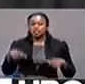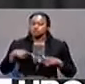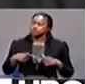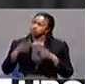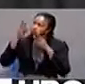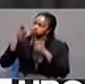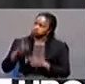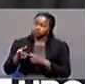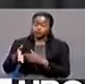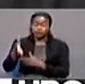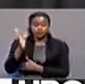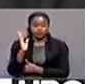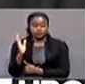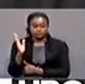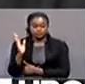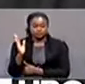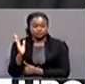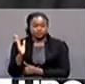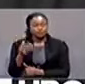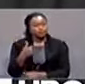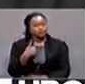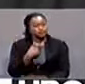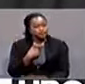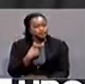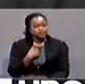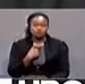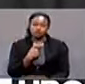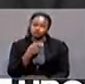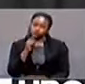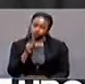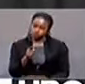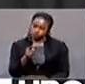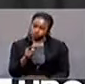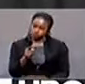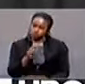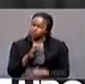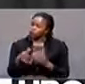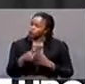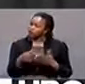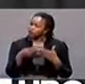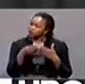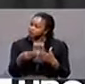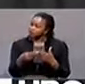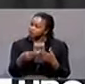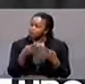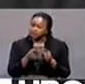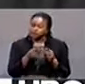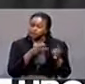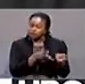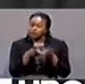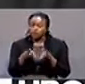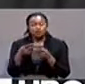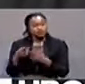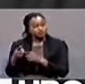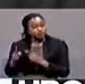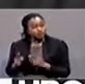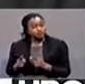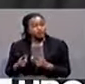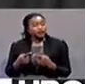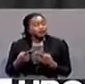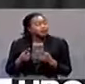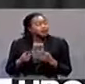God. Me and you, we are leaders in different forms, but the challenge